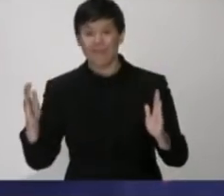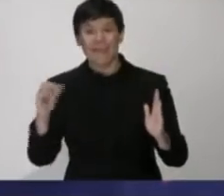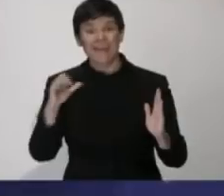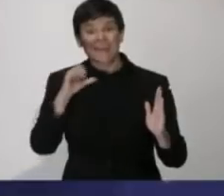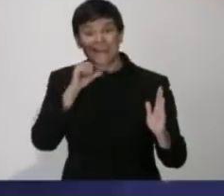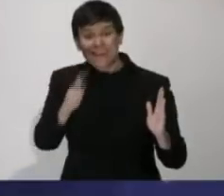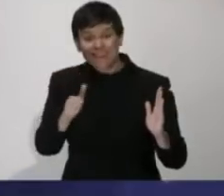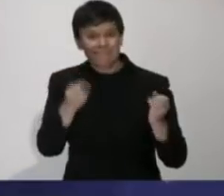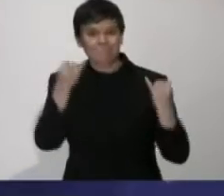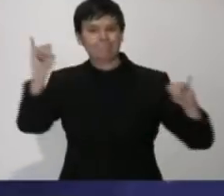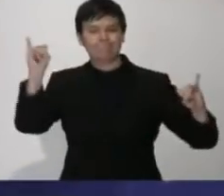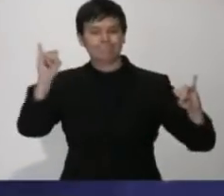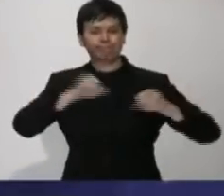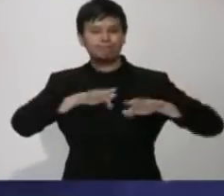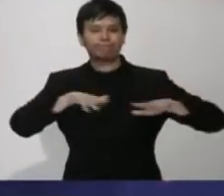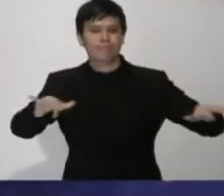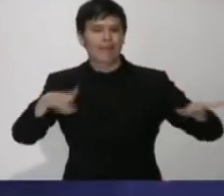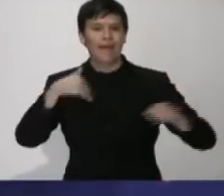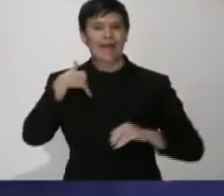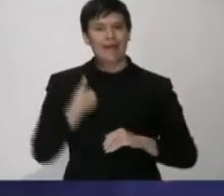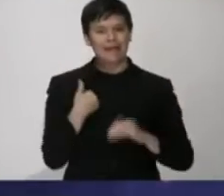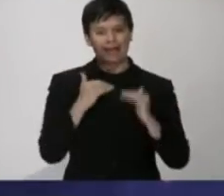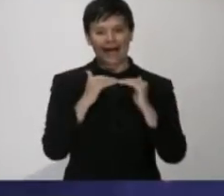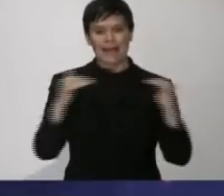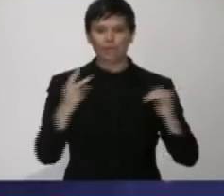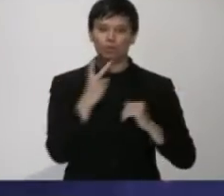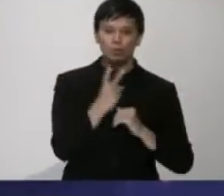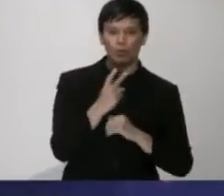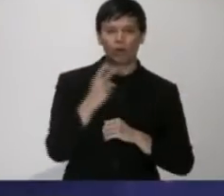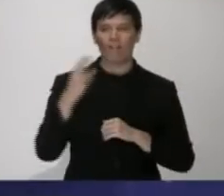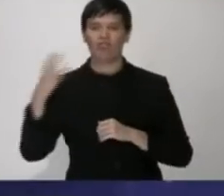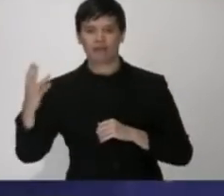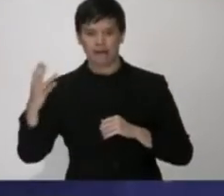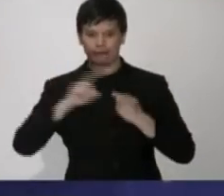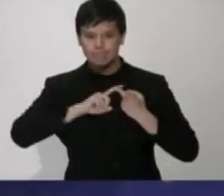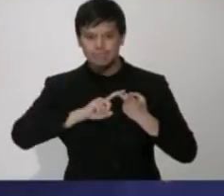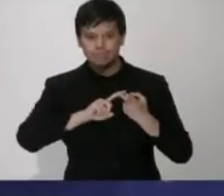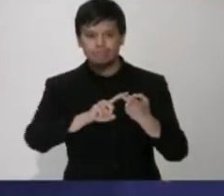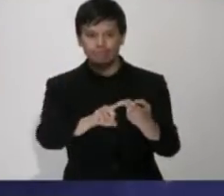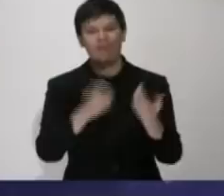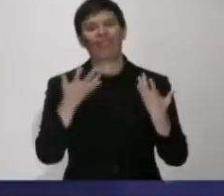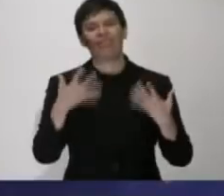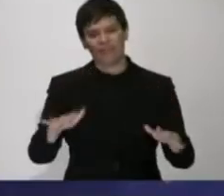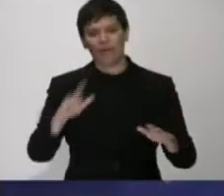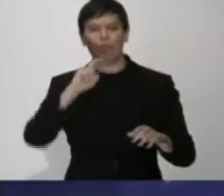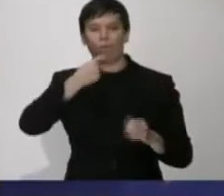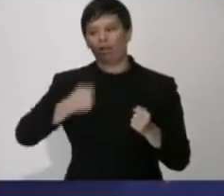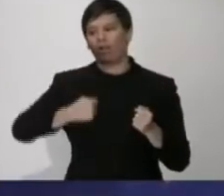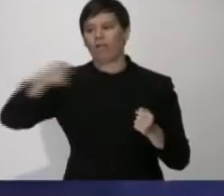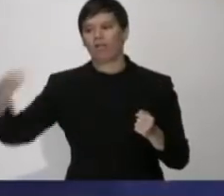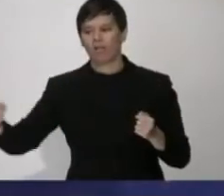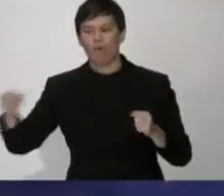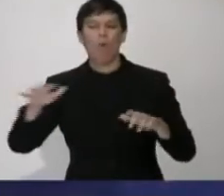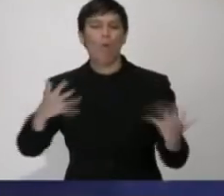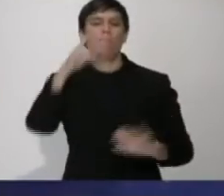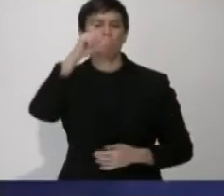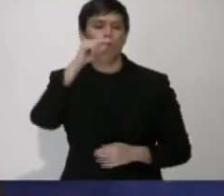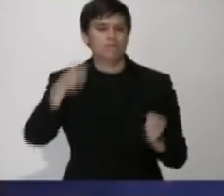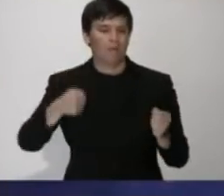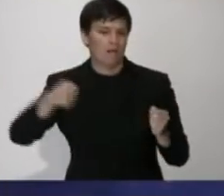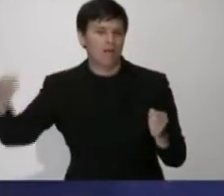were needed. But it is about a very confined period of time in which the impacts will be felt. Businesses that we've been talking